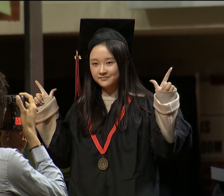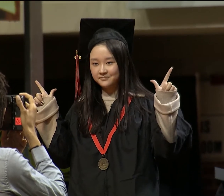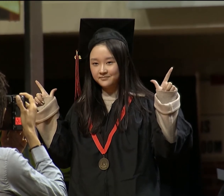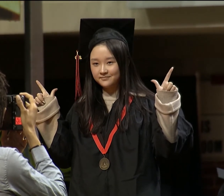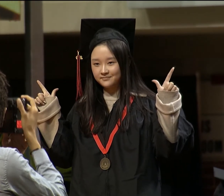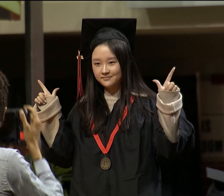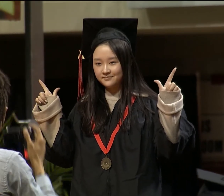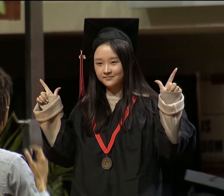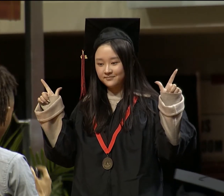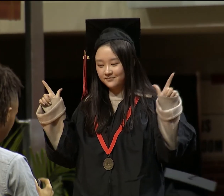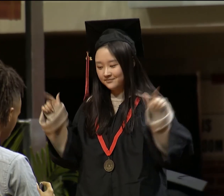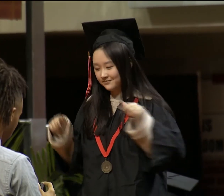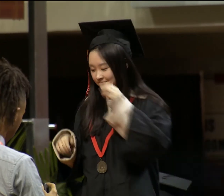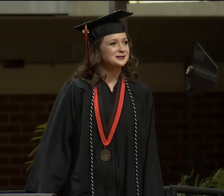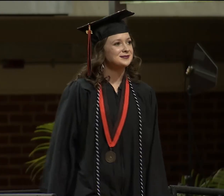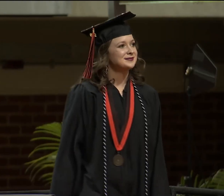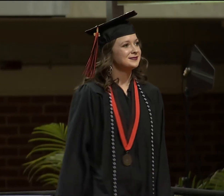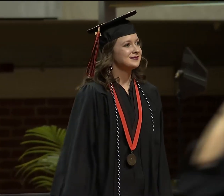Li Zhongzhui.